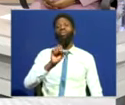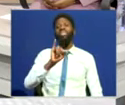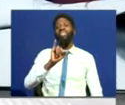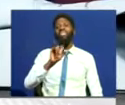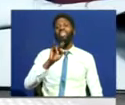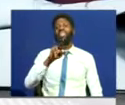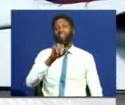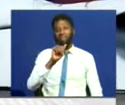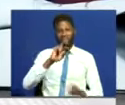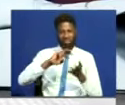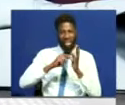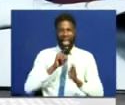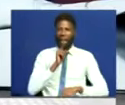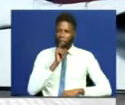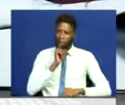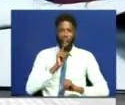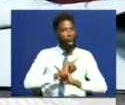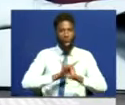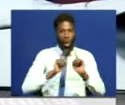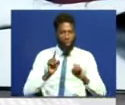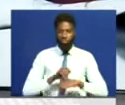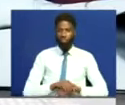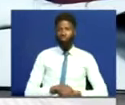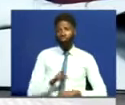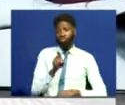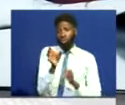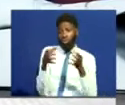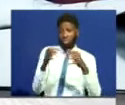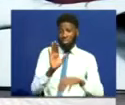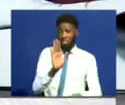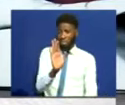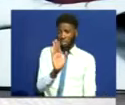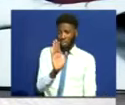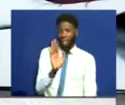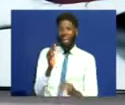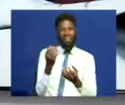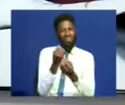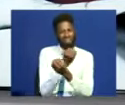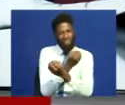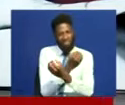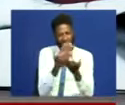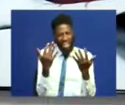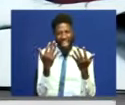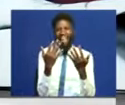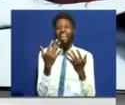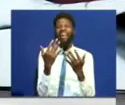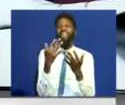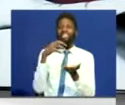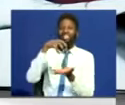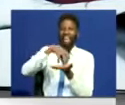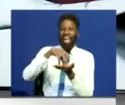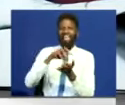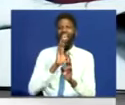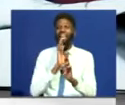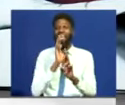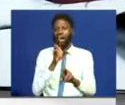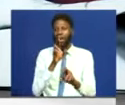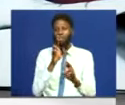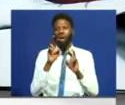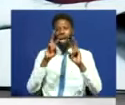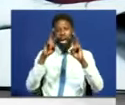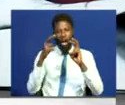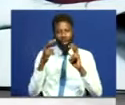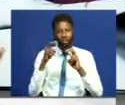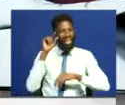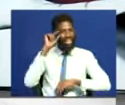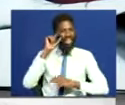for research. And of course, you are one of those institutions that do receive numerous cases in regards to such incidences, even sexual gender-based violences,